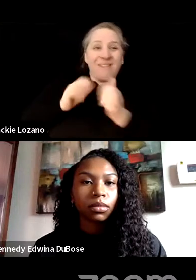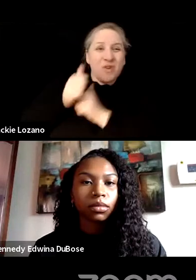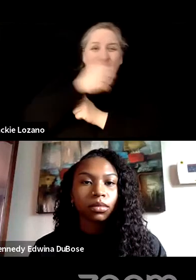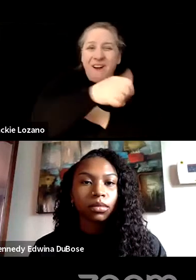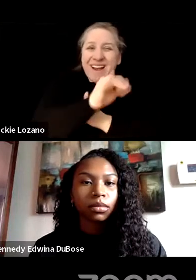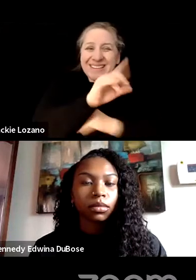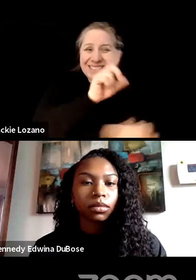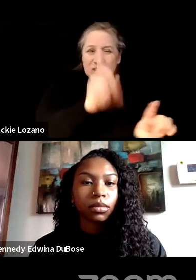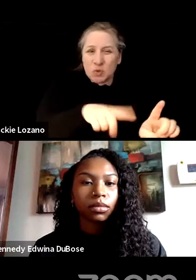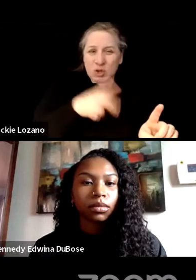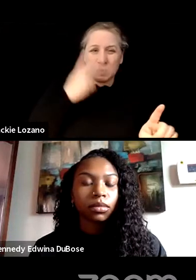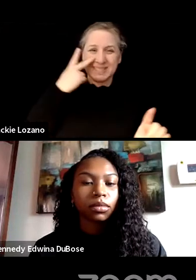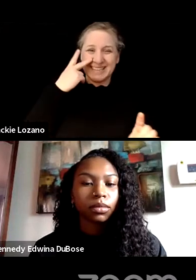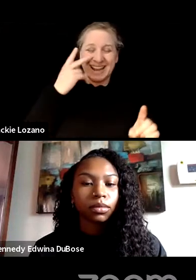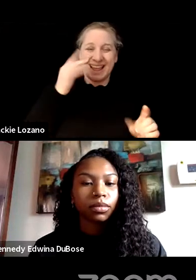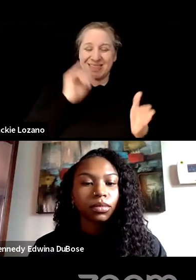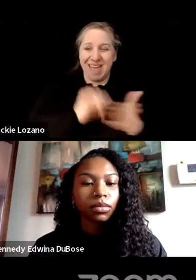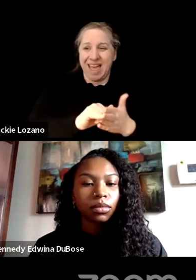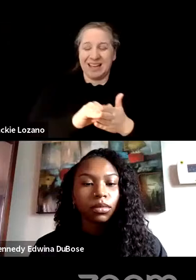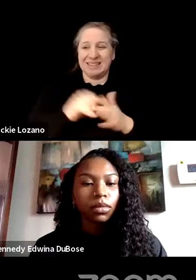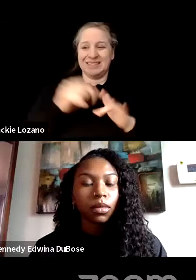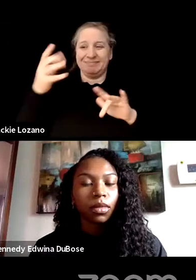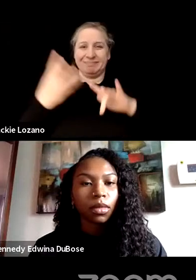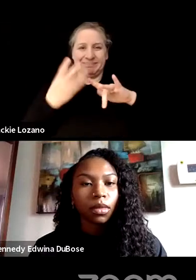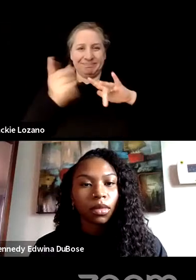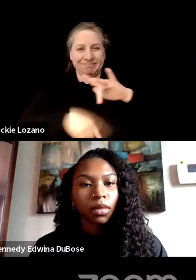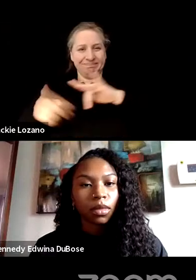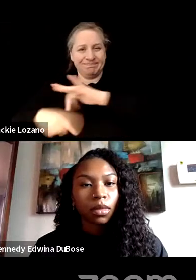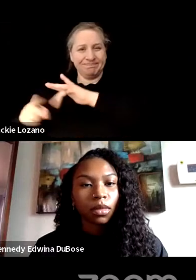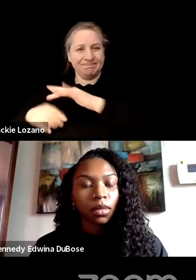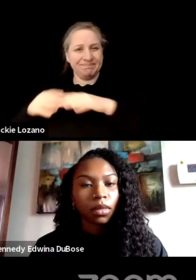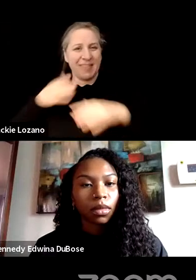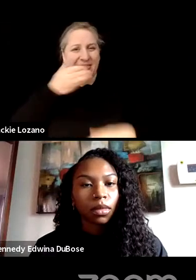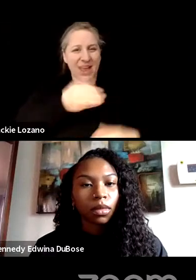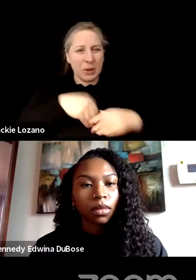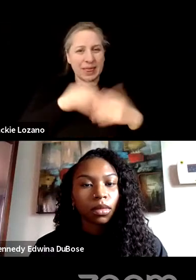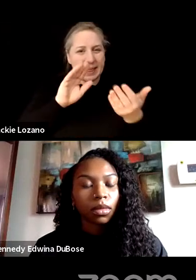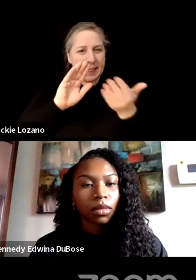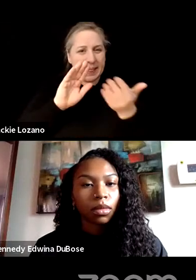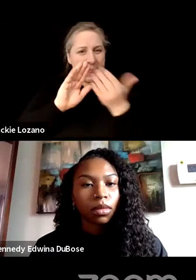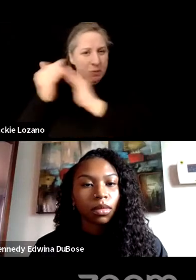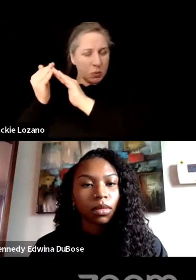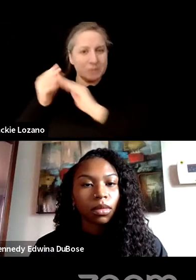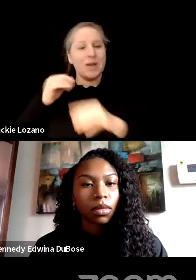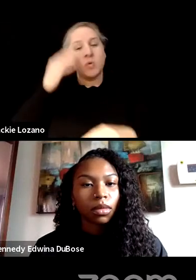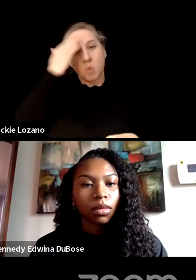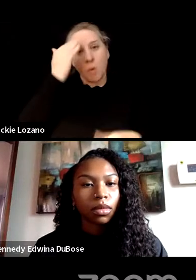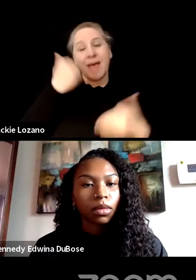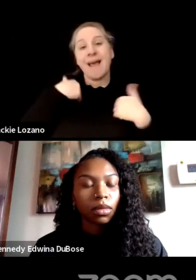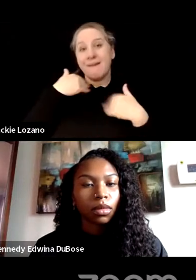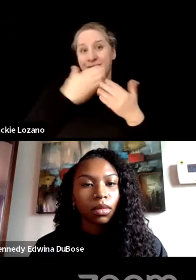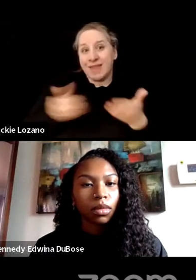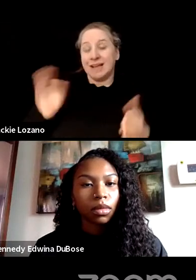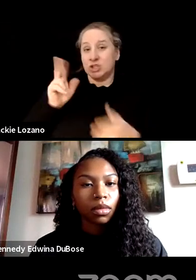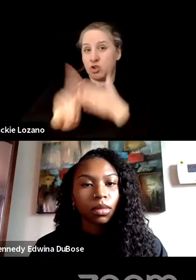to seeing the disparities that are existing in our communities. Now, I know that there are things our institution is doing. I may not know all of